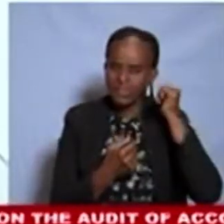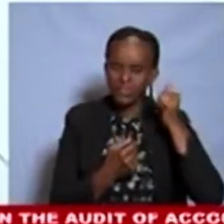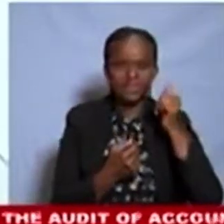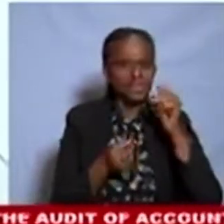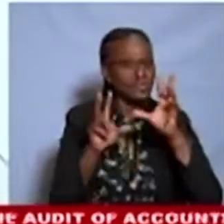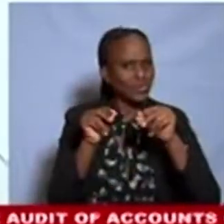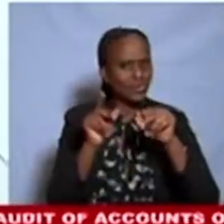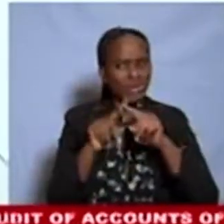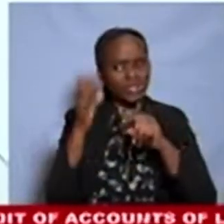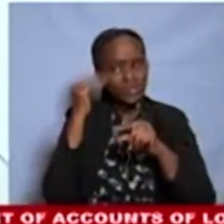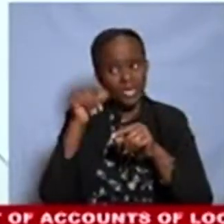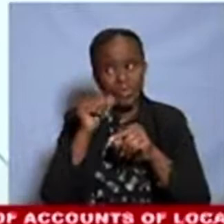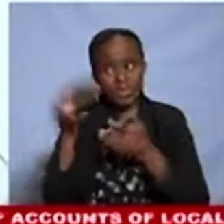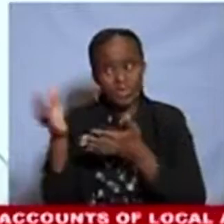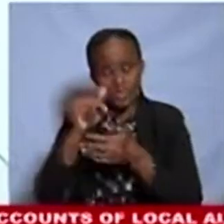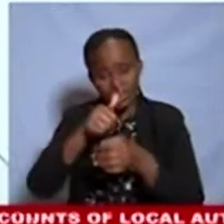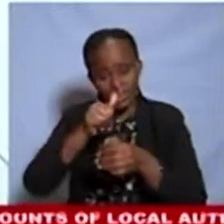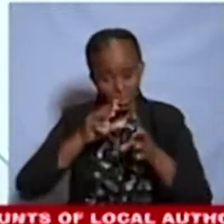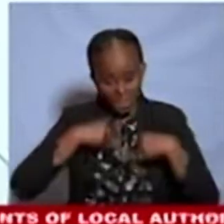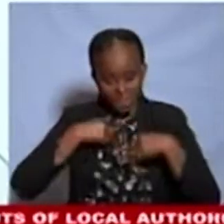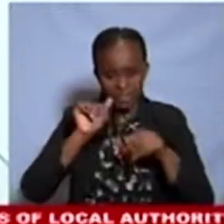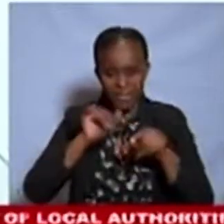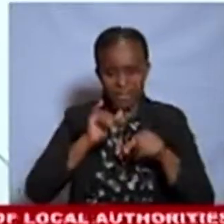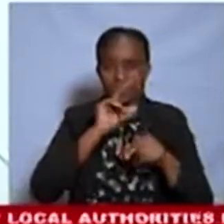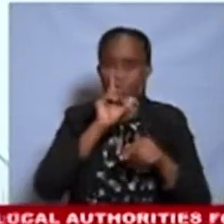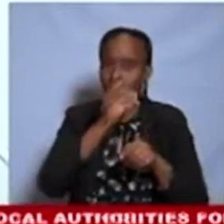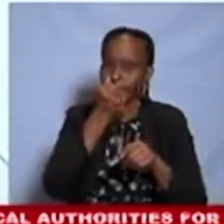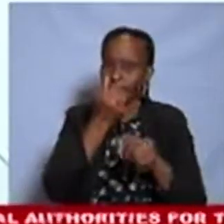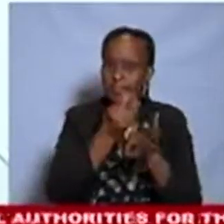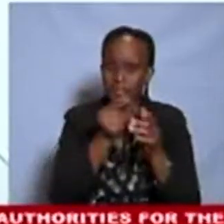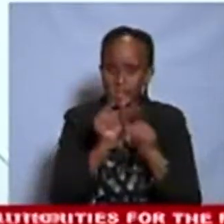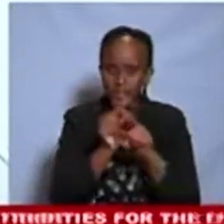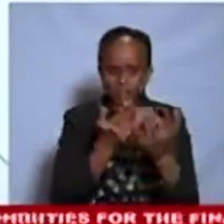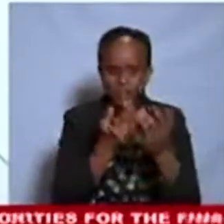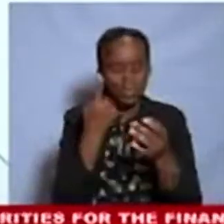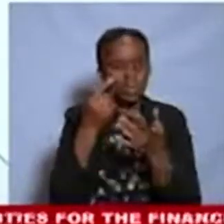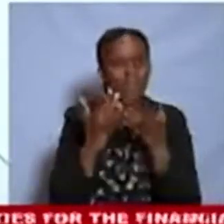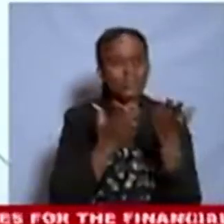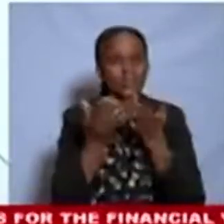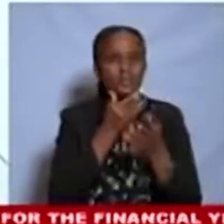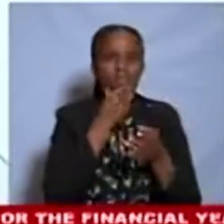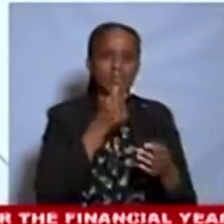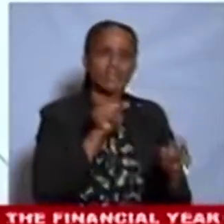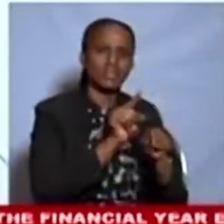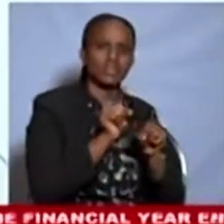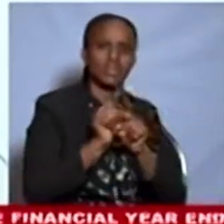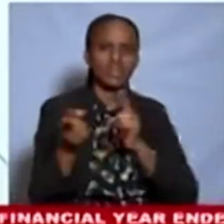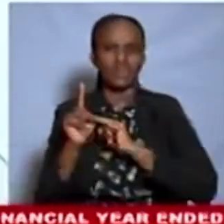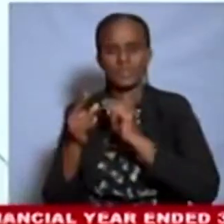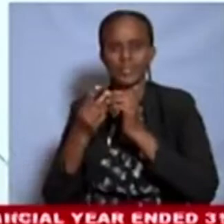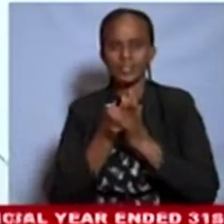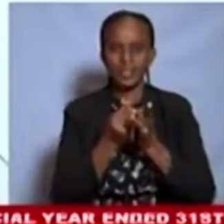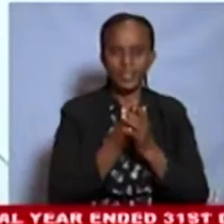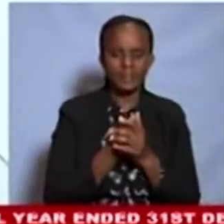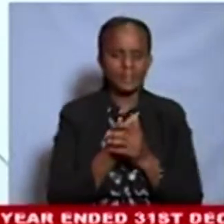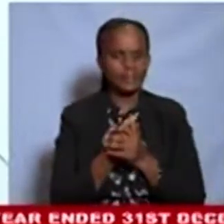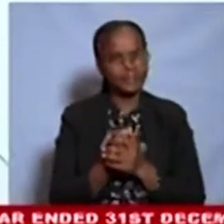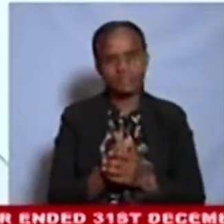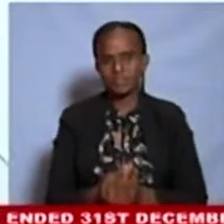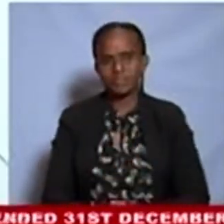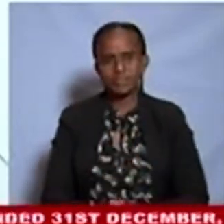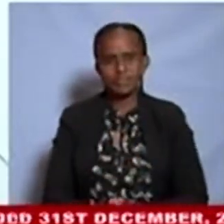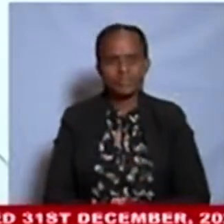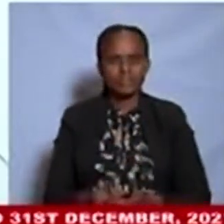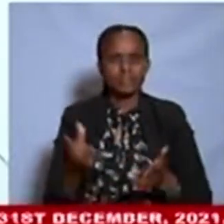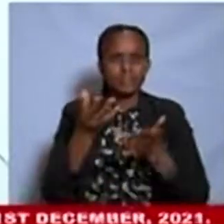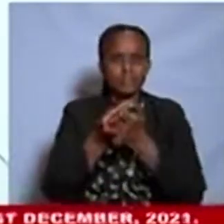the money. He agreed, he took the money, and you are waiting for the Service Commission to come and collect the money, to